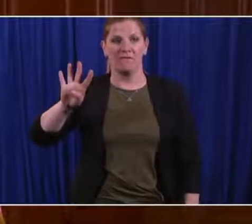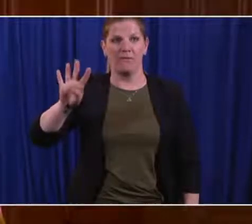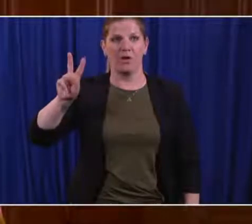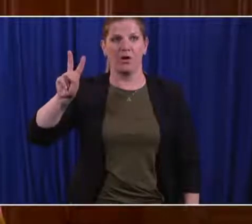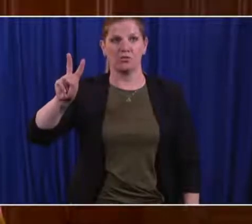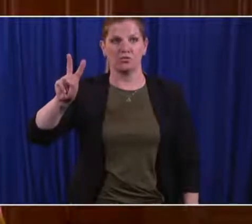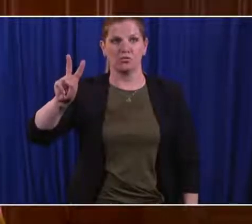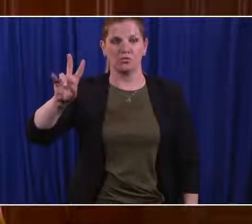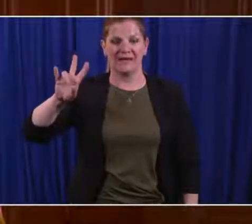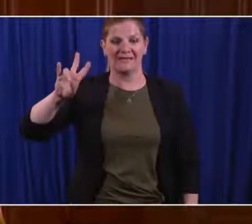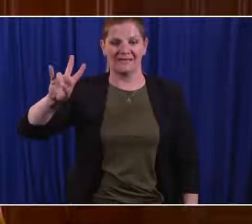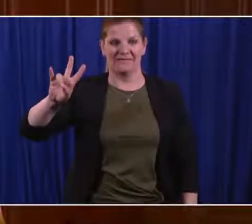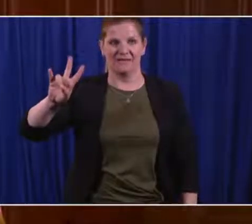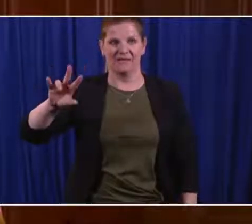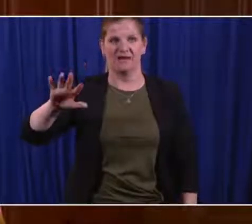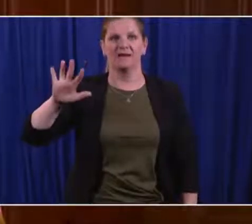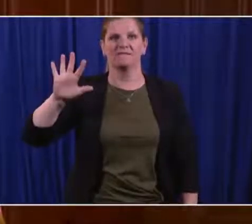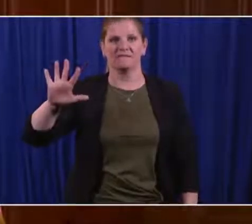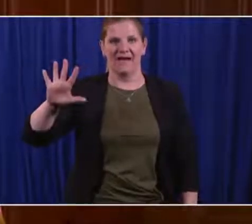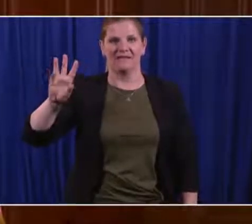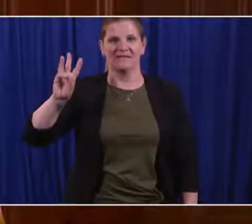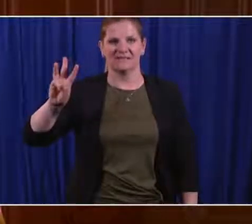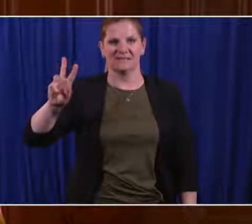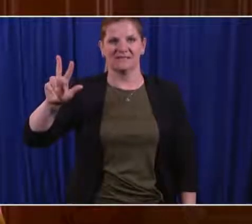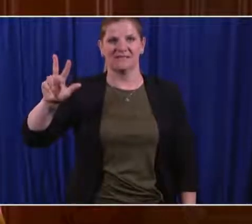1-833-427-5634. That number is